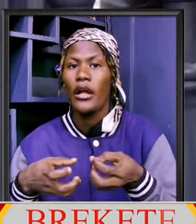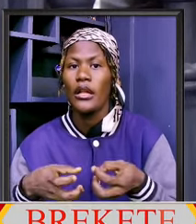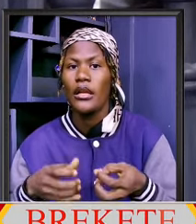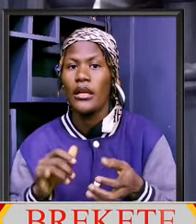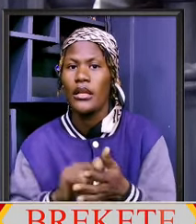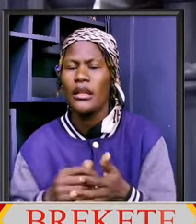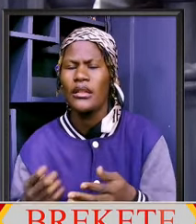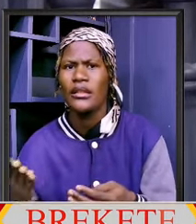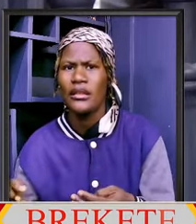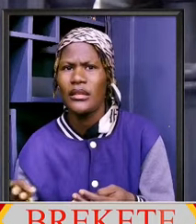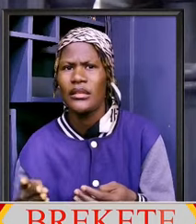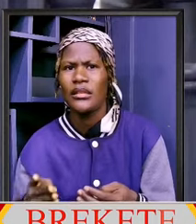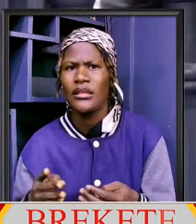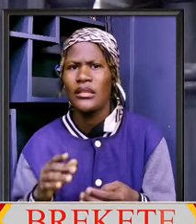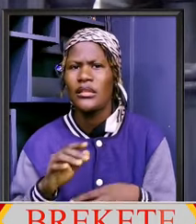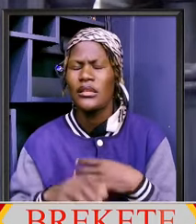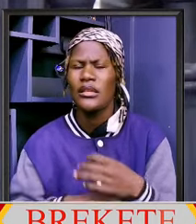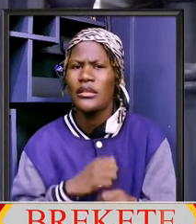now,